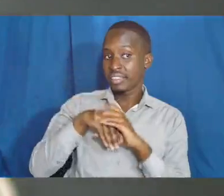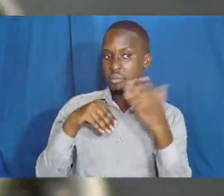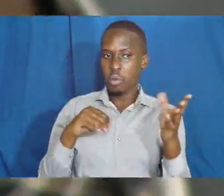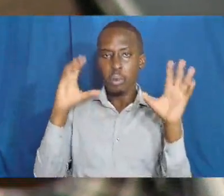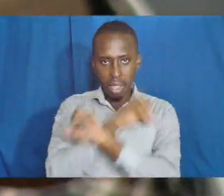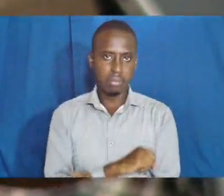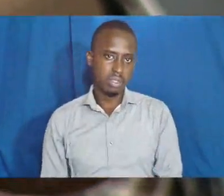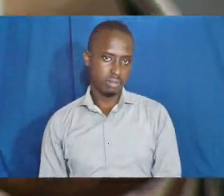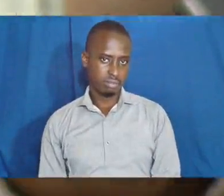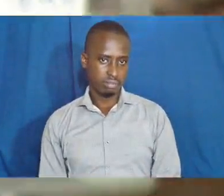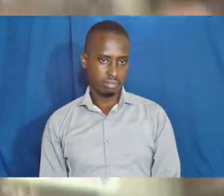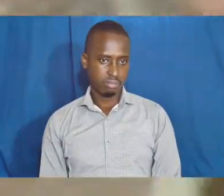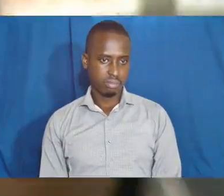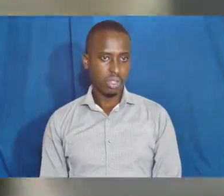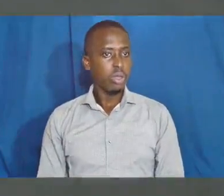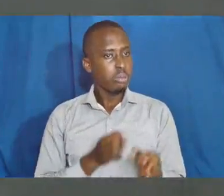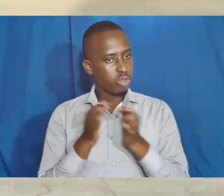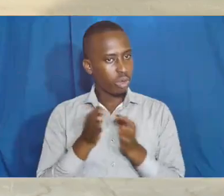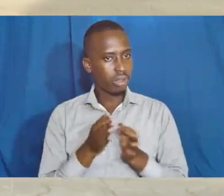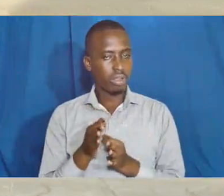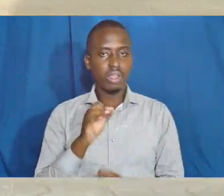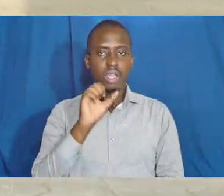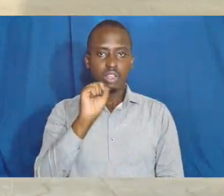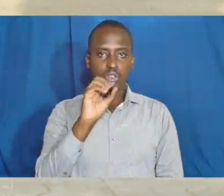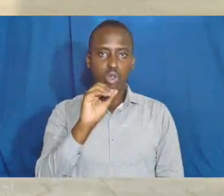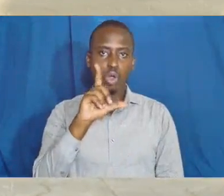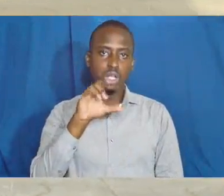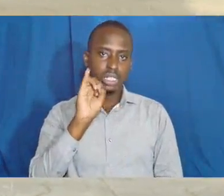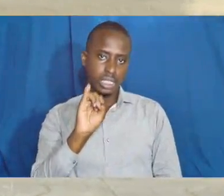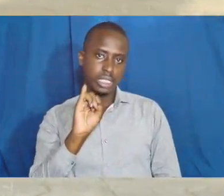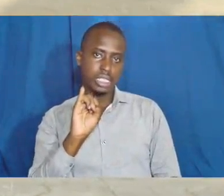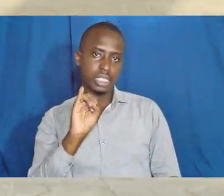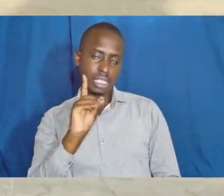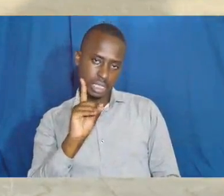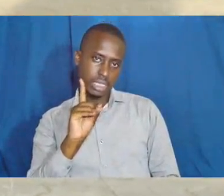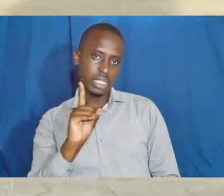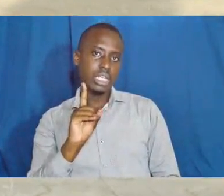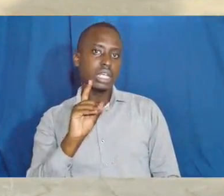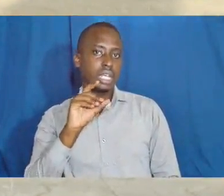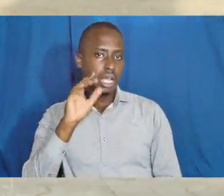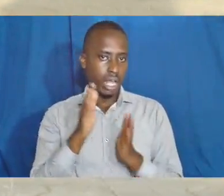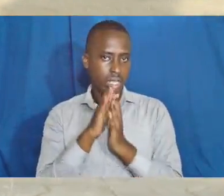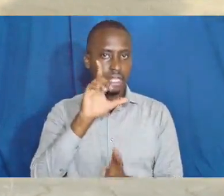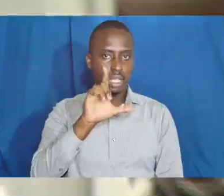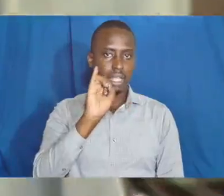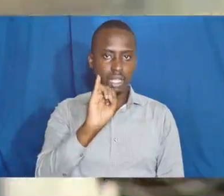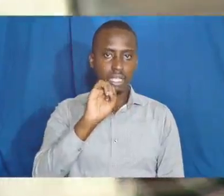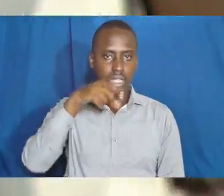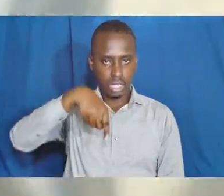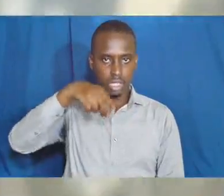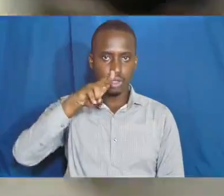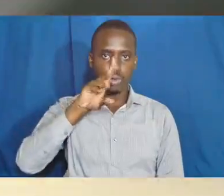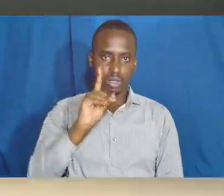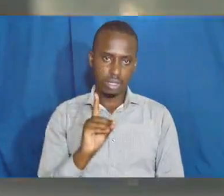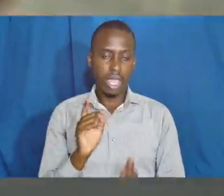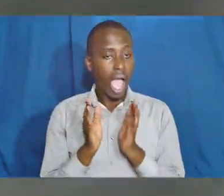disappeared. So that is solid liquid. So the solid which I've put here, the solid which I've